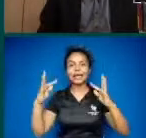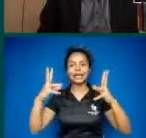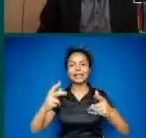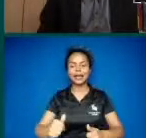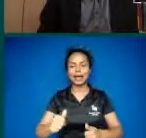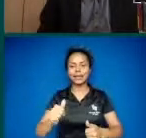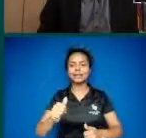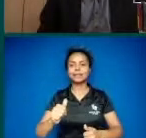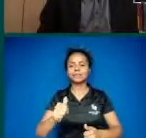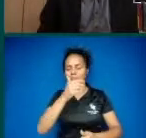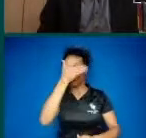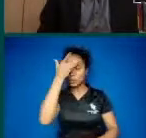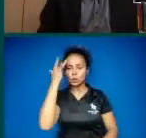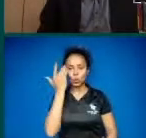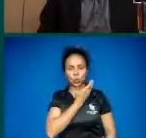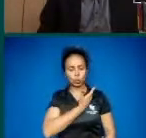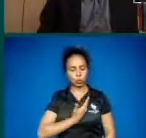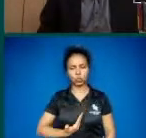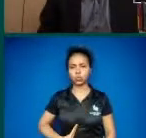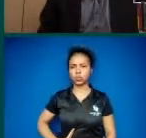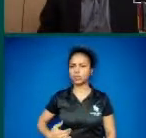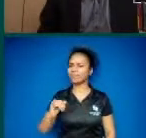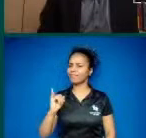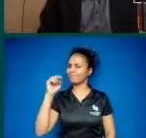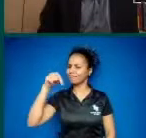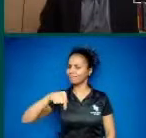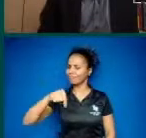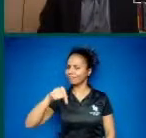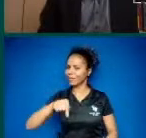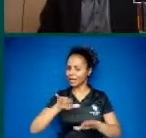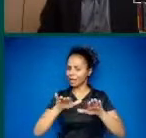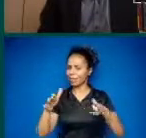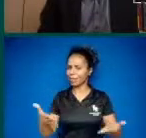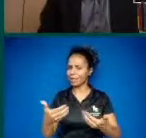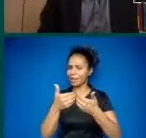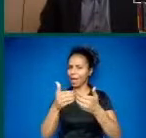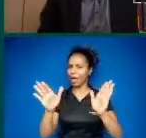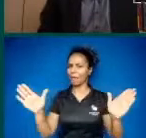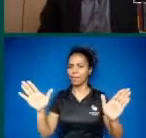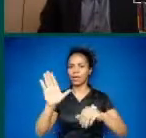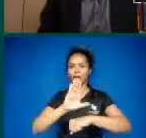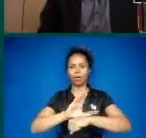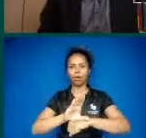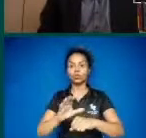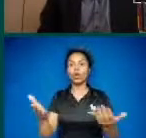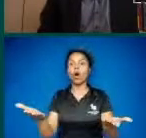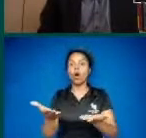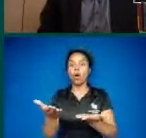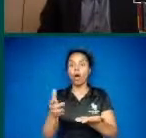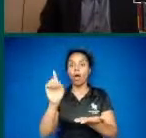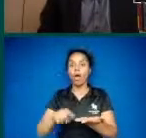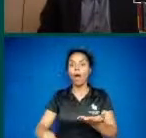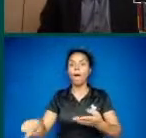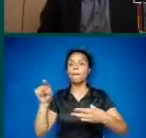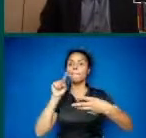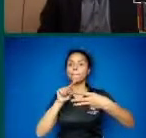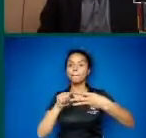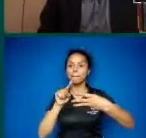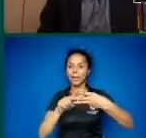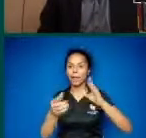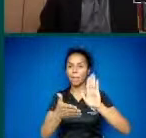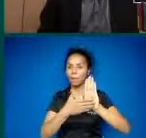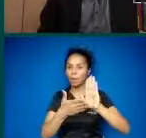and we thank all the authorities present here in this opening of the workshop, and we'll pass